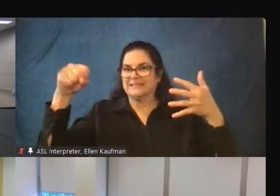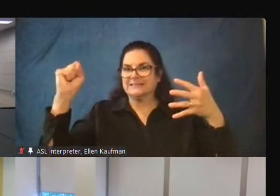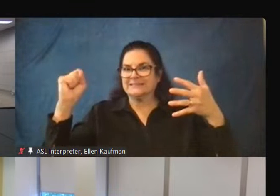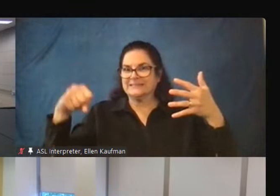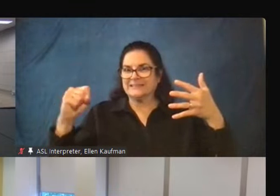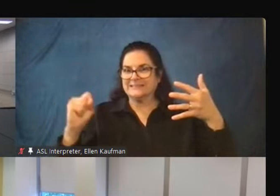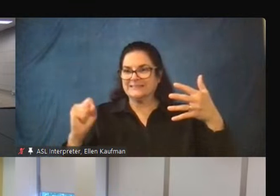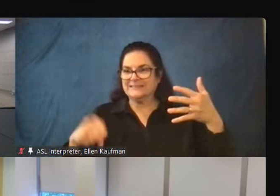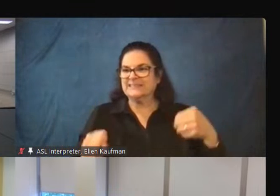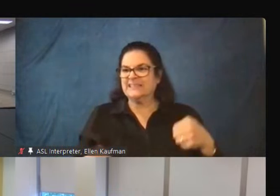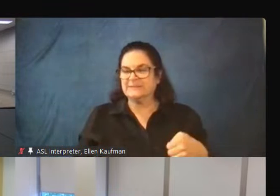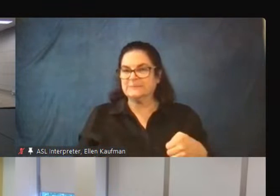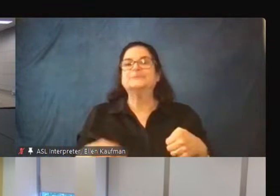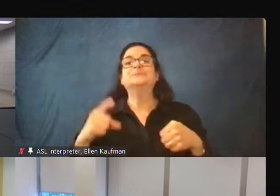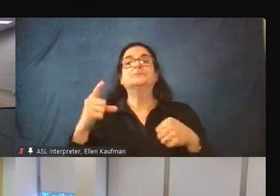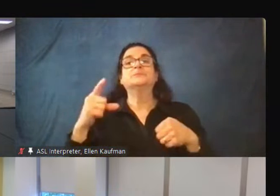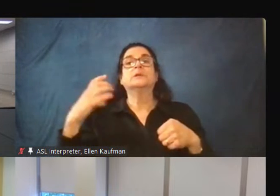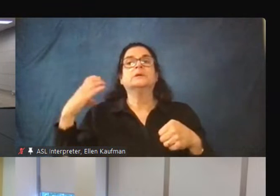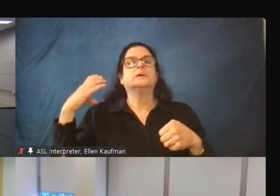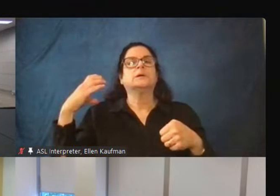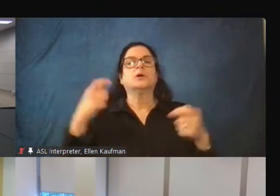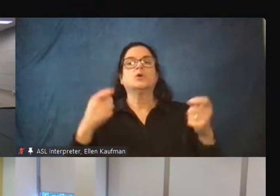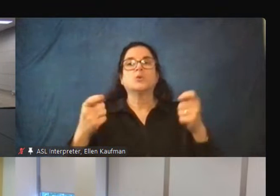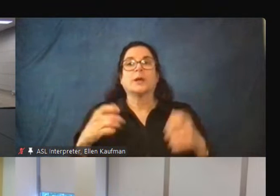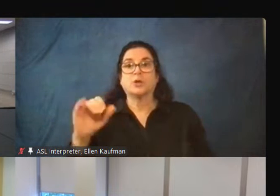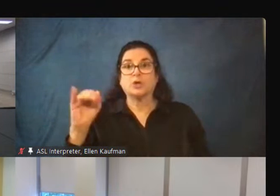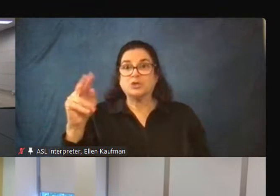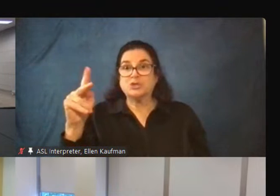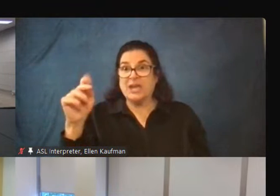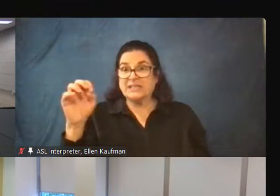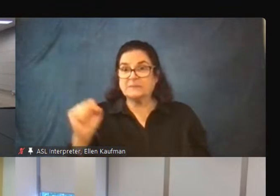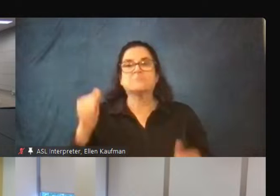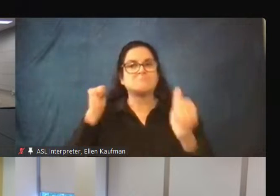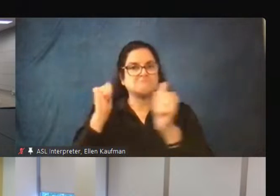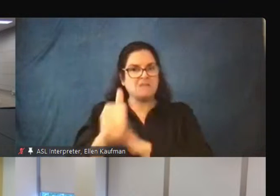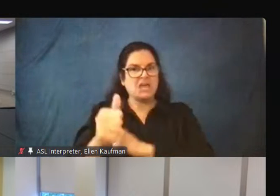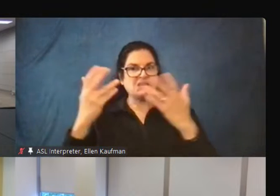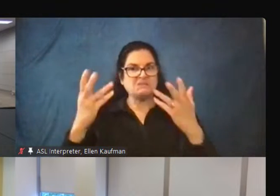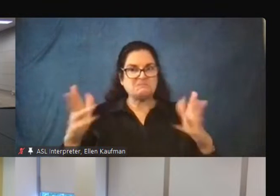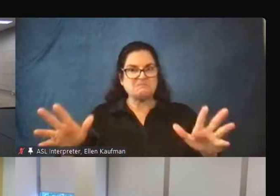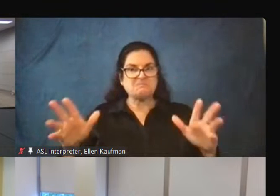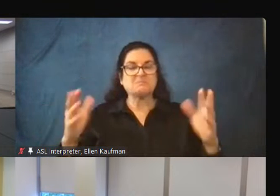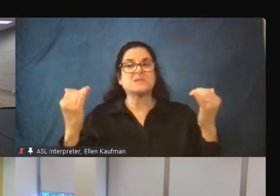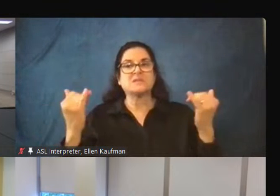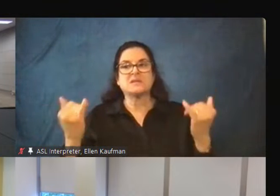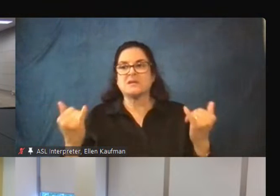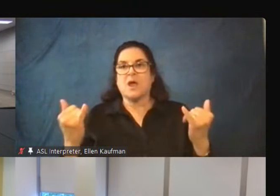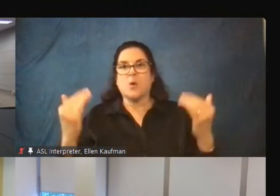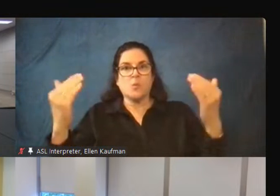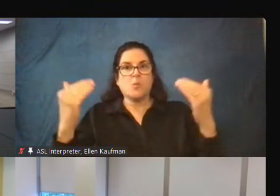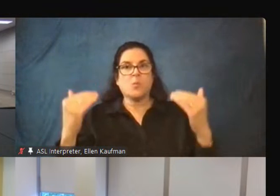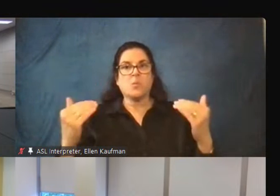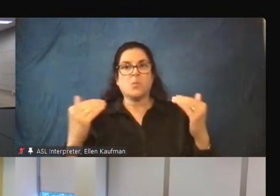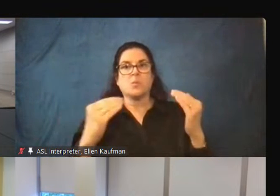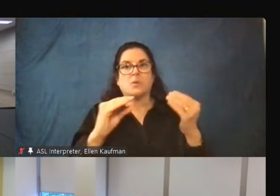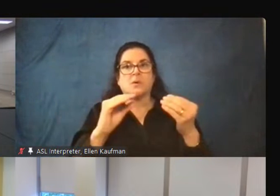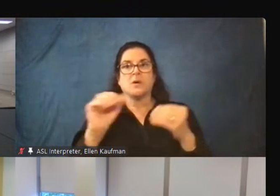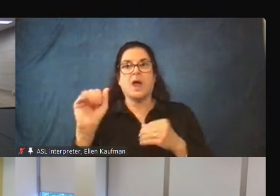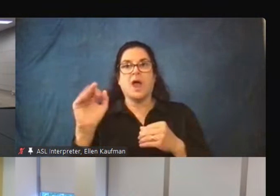Yes. Director Jakes, the motion passes. We may now move to agenda item number